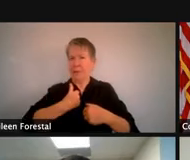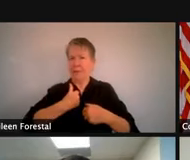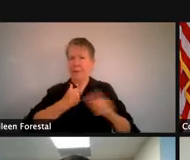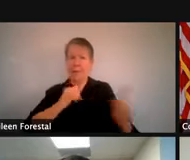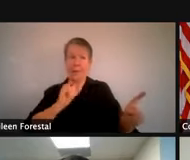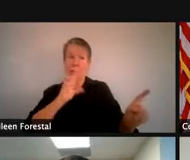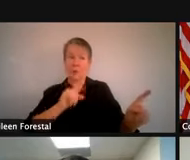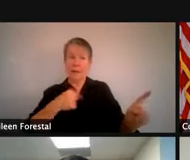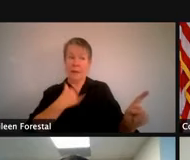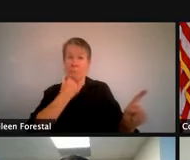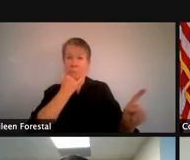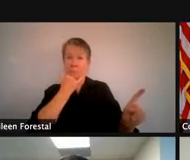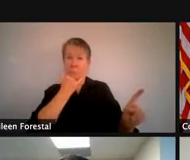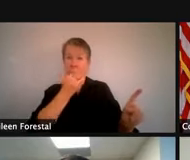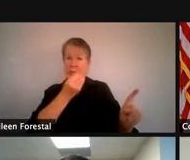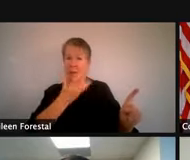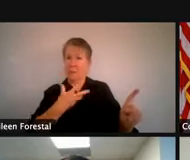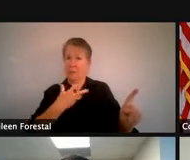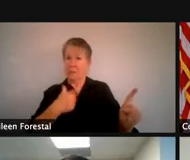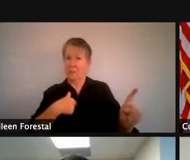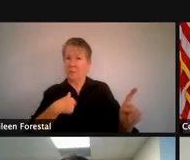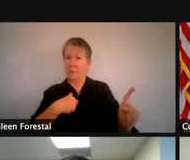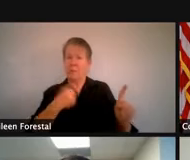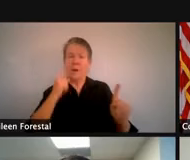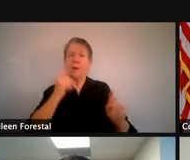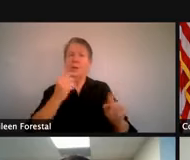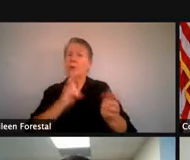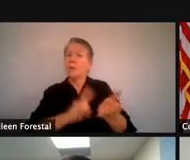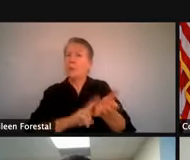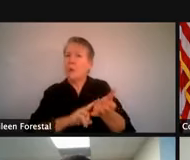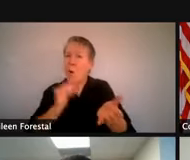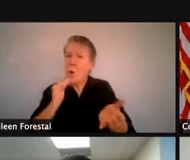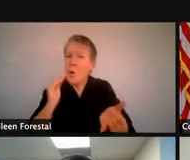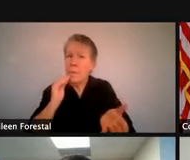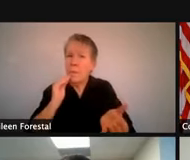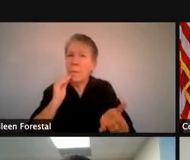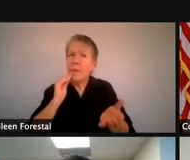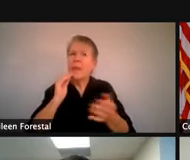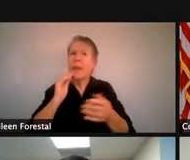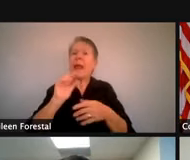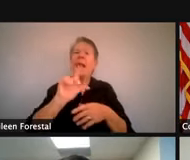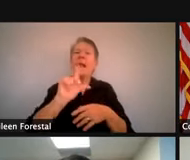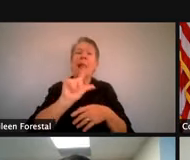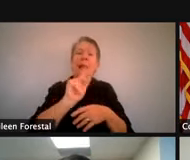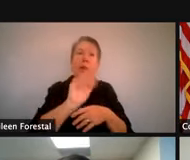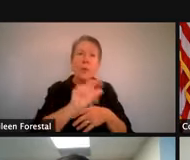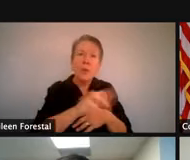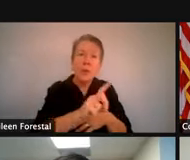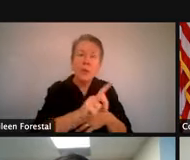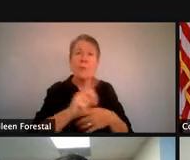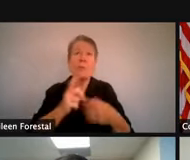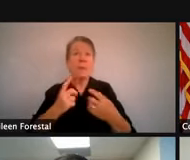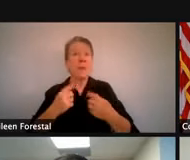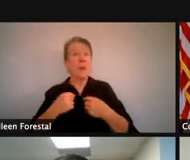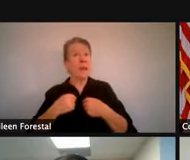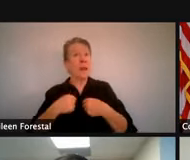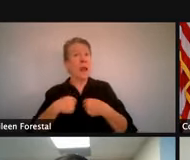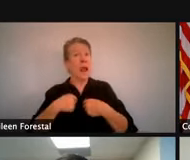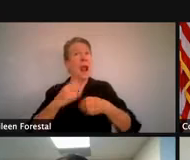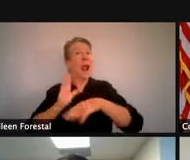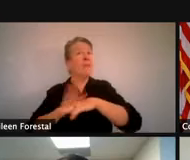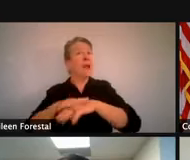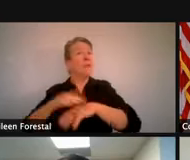the long-term care question, Brett, as well as on Lakewood. I would not take them out. I